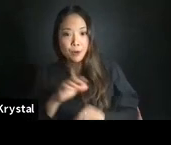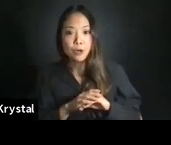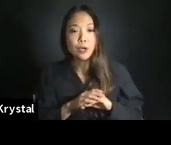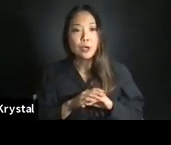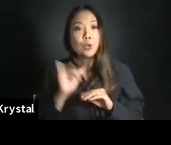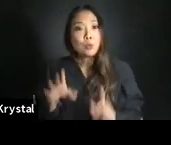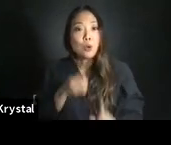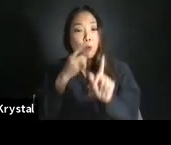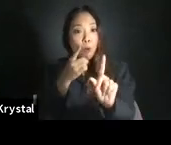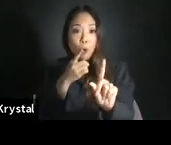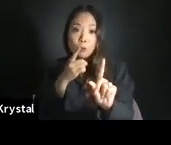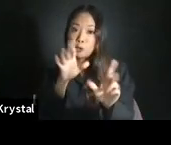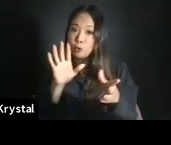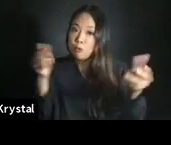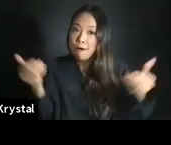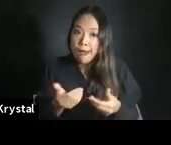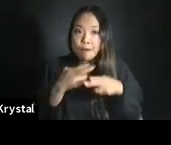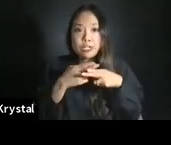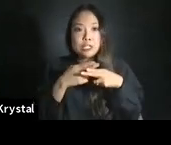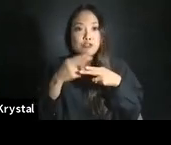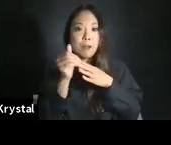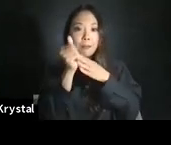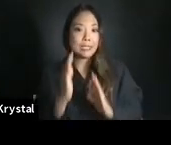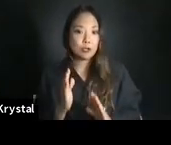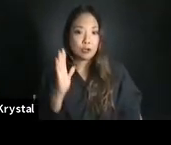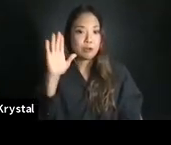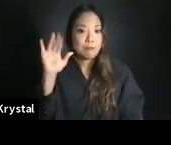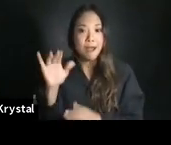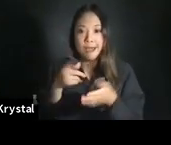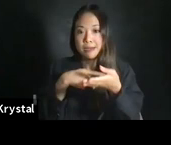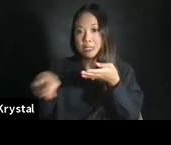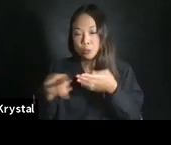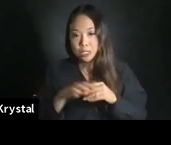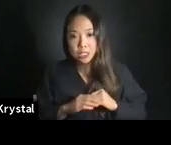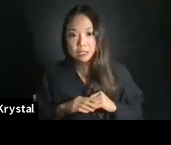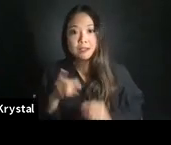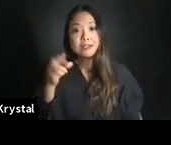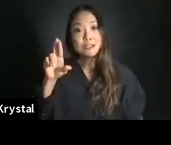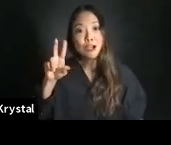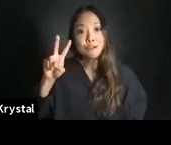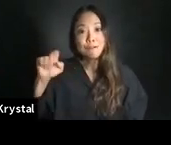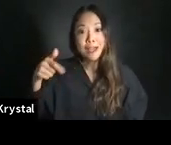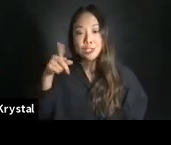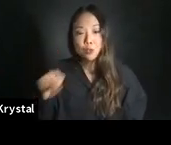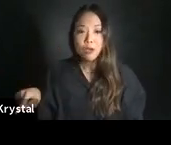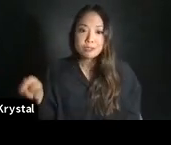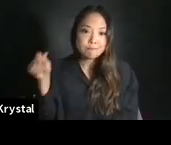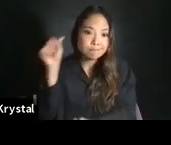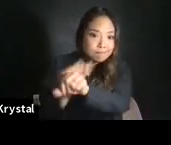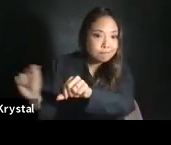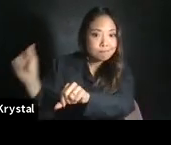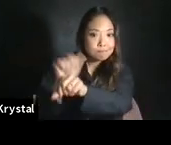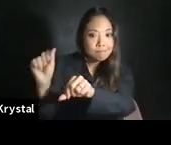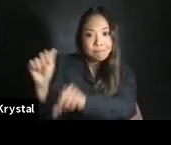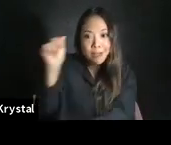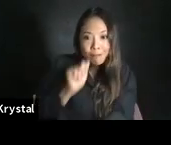early next week dr vazquez has worked entirely tirelessly on daily operations as well as